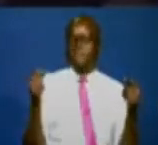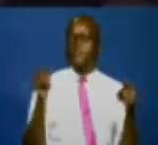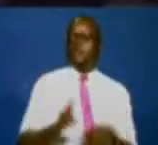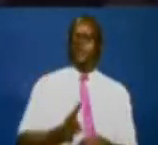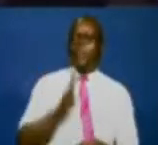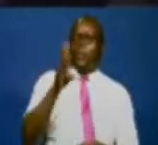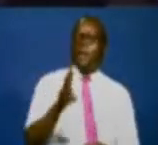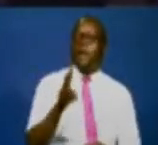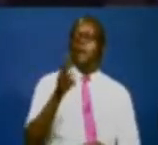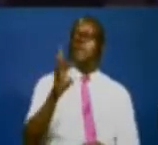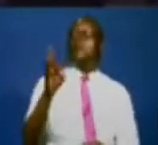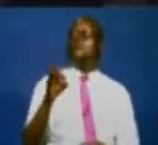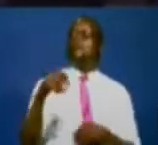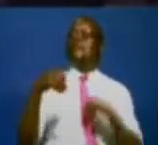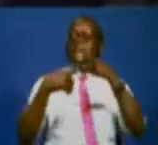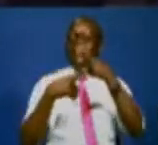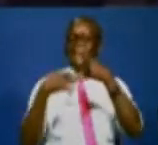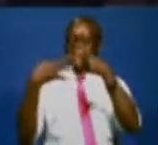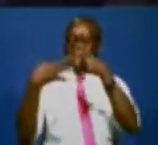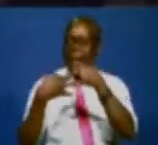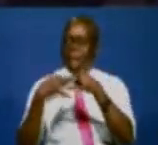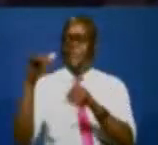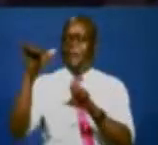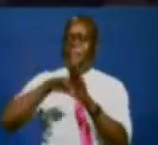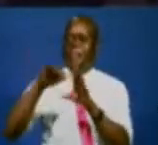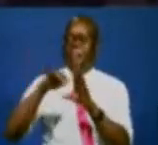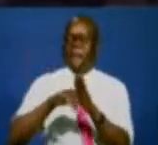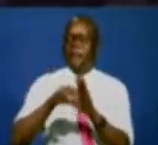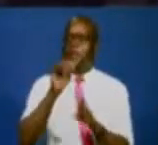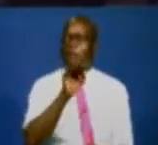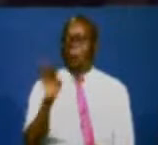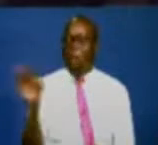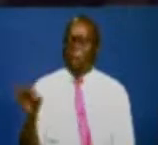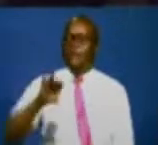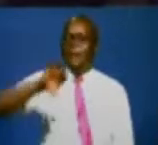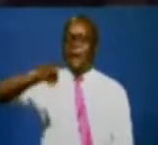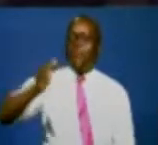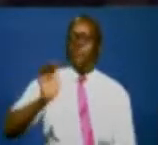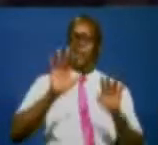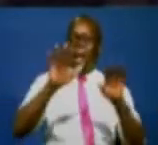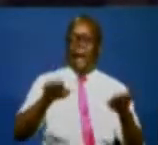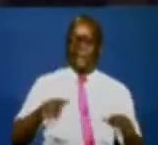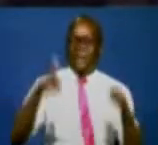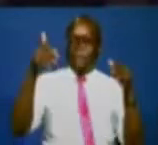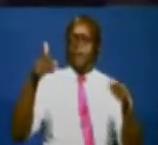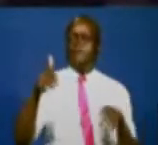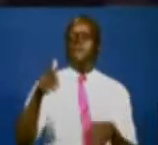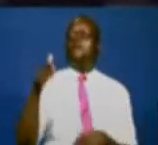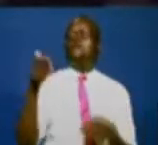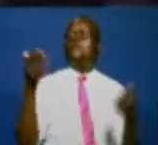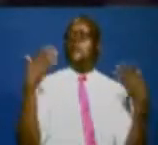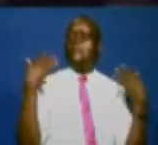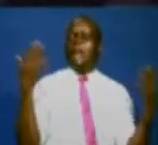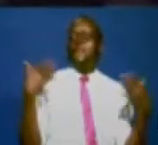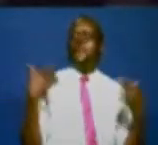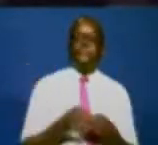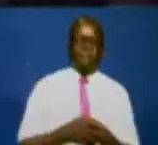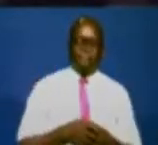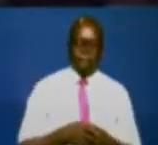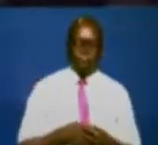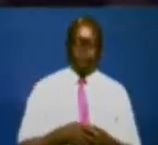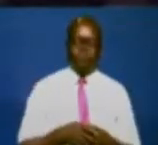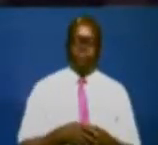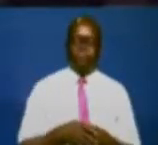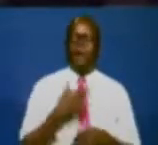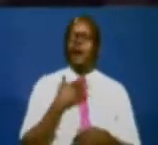of 68 members of County Assembly of Meru. Mr. Speaker, I want